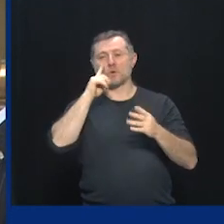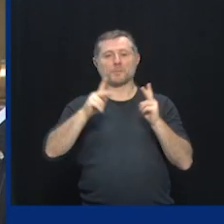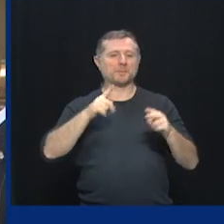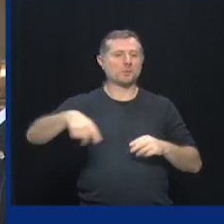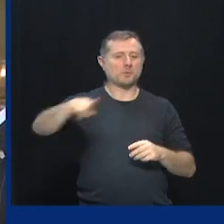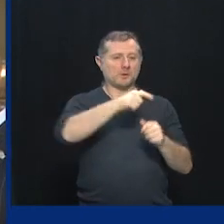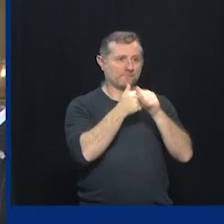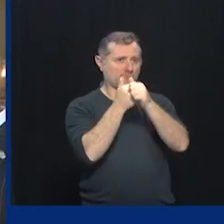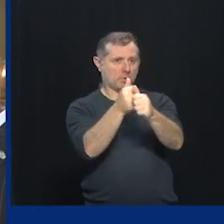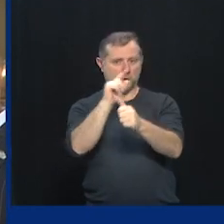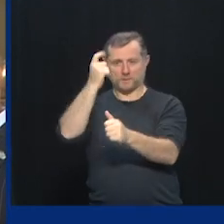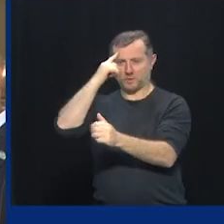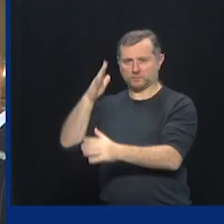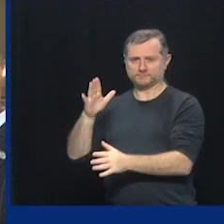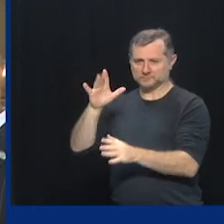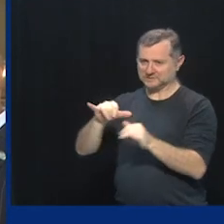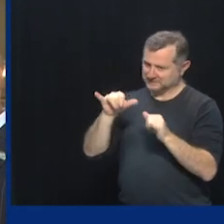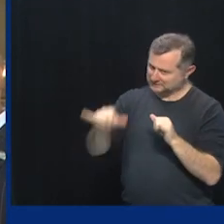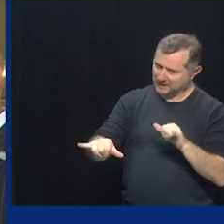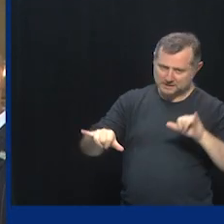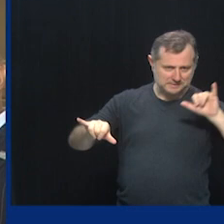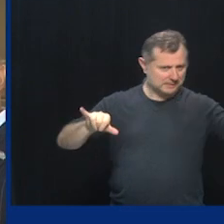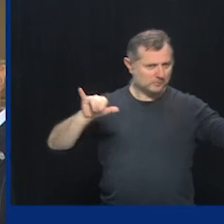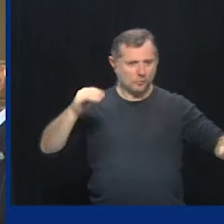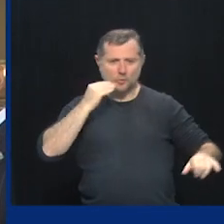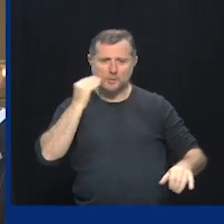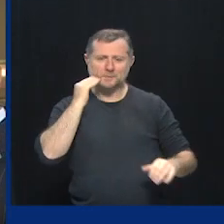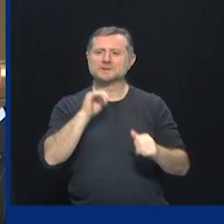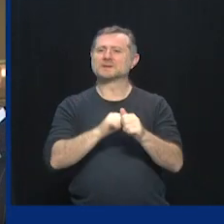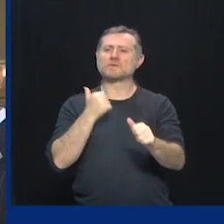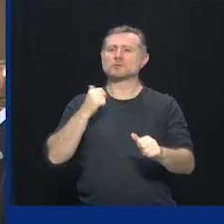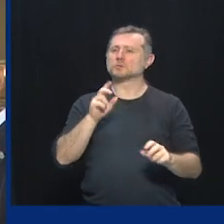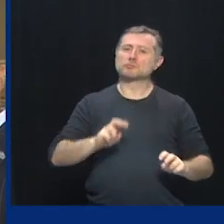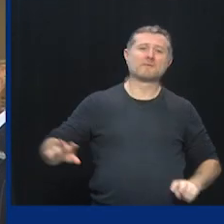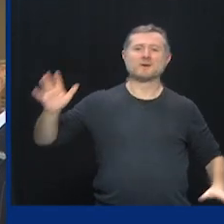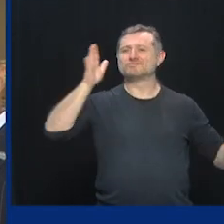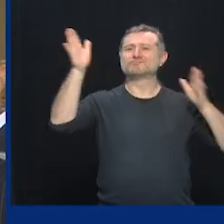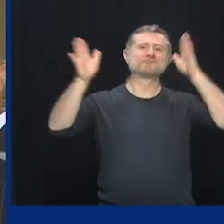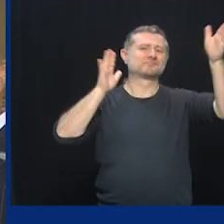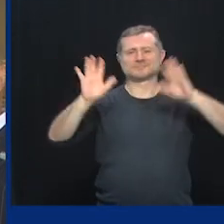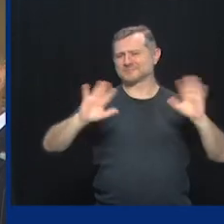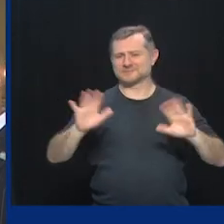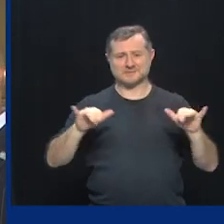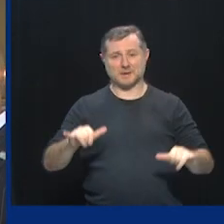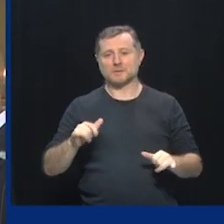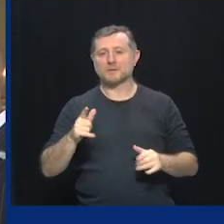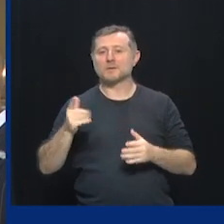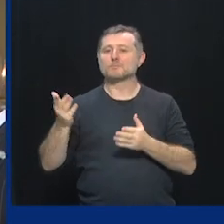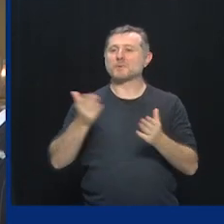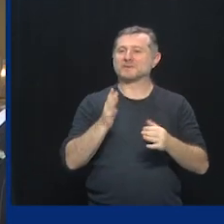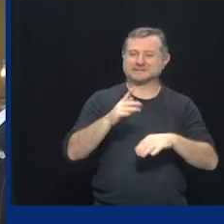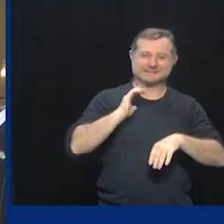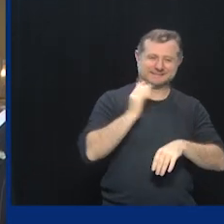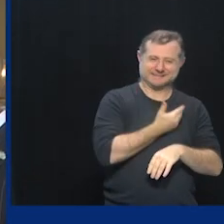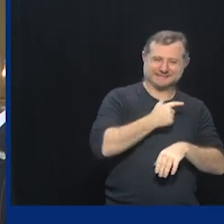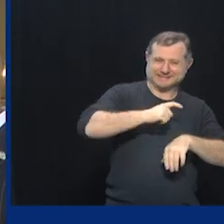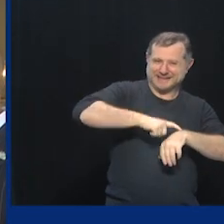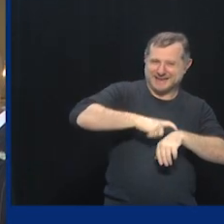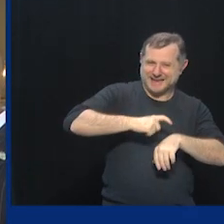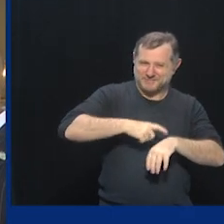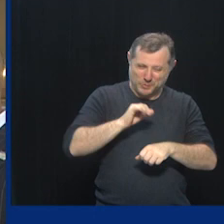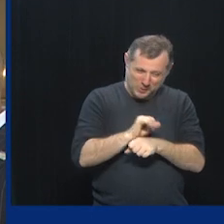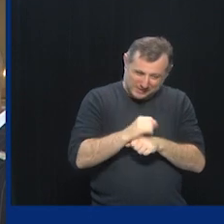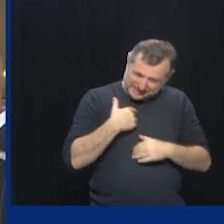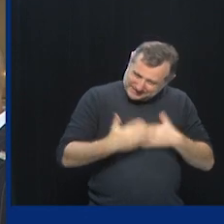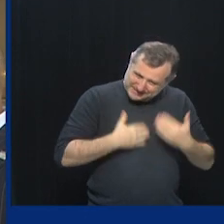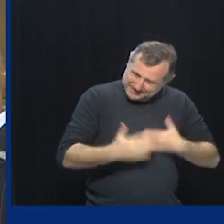calls to stay at home, avoid travel if you can. This gave us all what the time we needed to do work safely and to